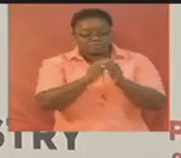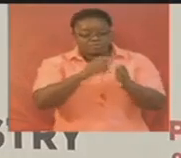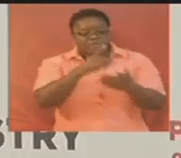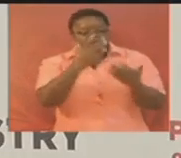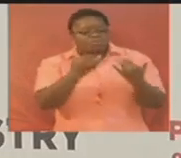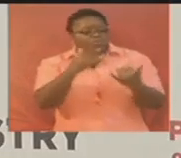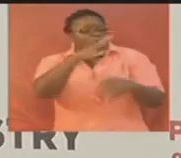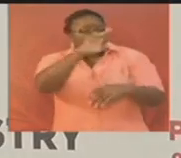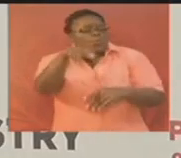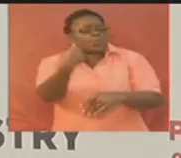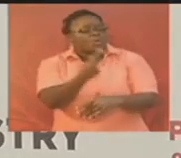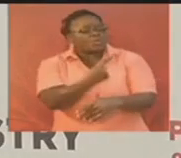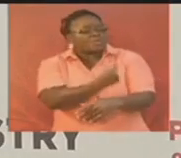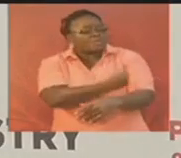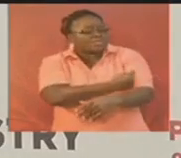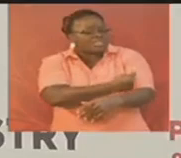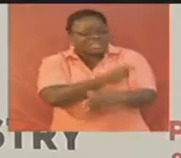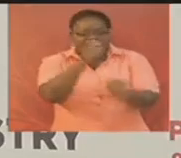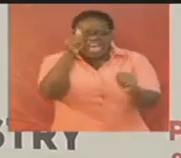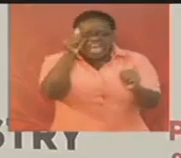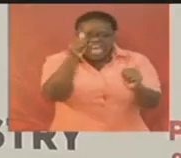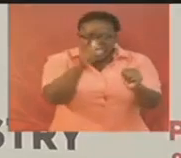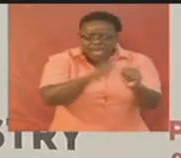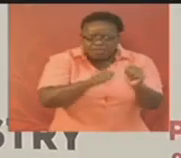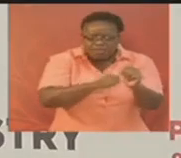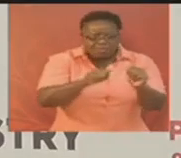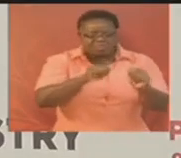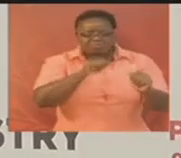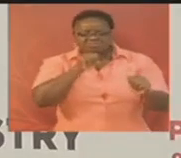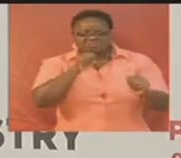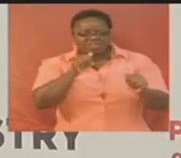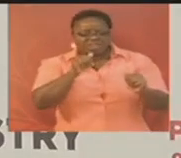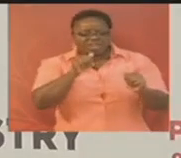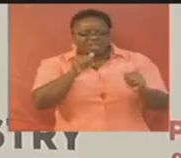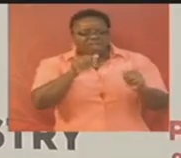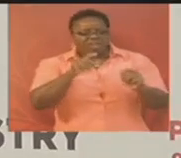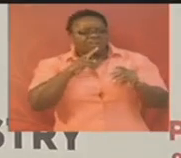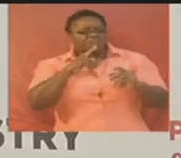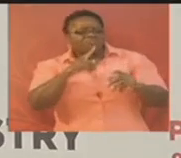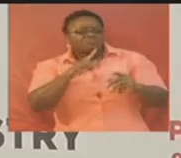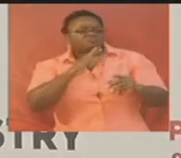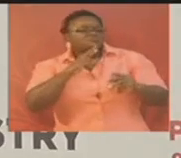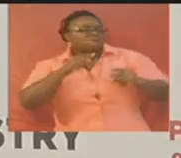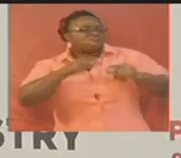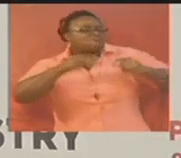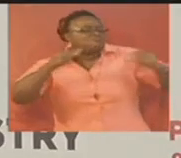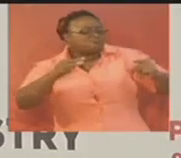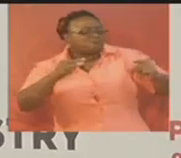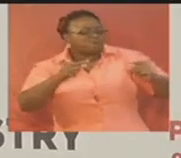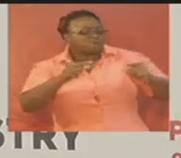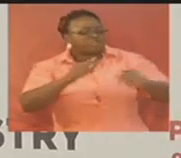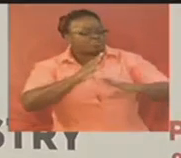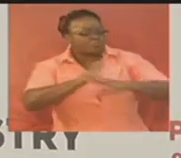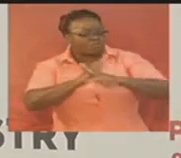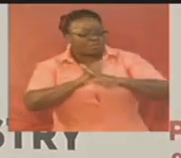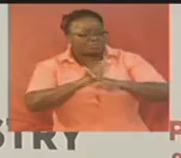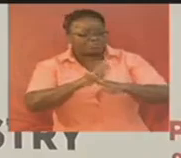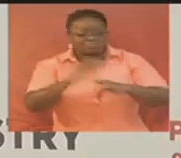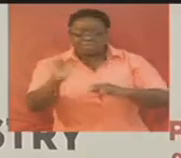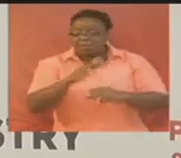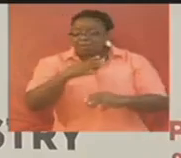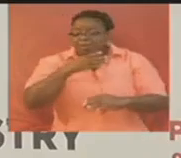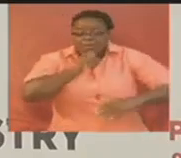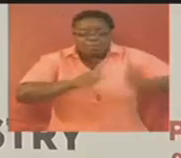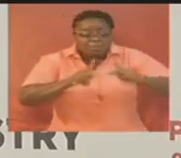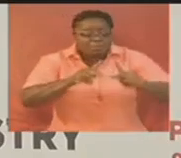vaccinate, everybody does not develop great immune responses. There are various reasons. Well, elderly people might not.